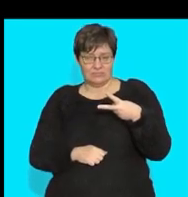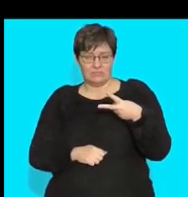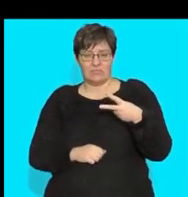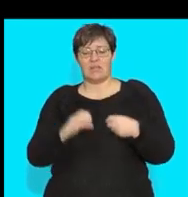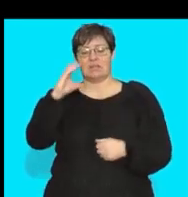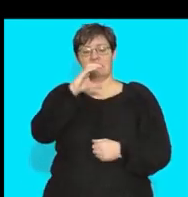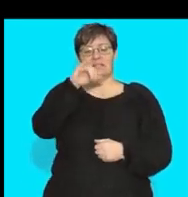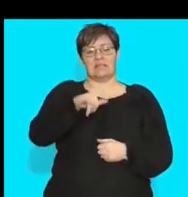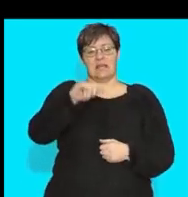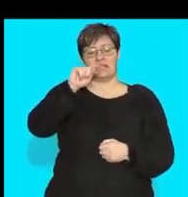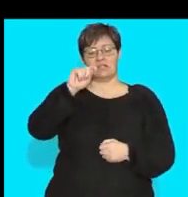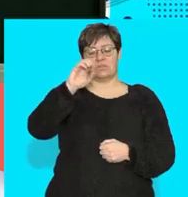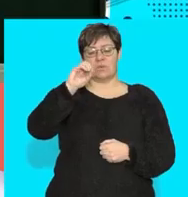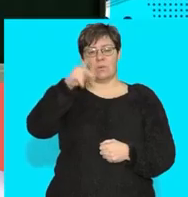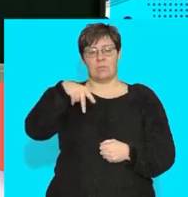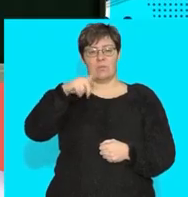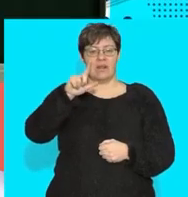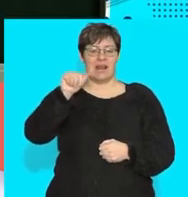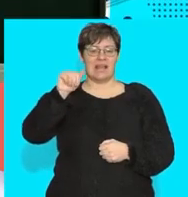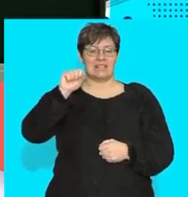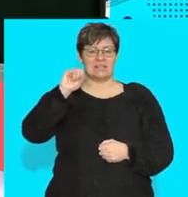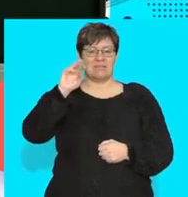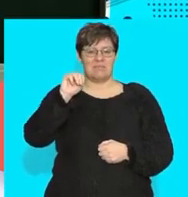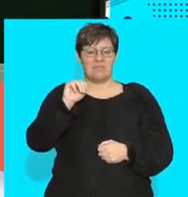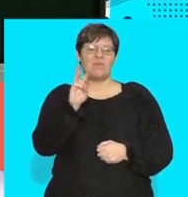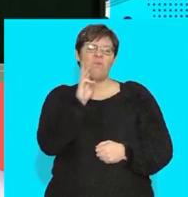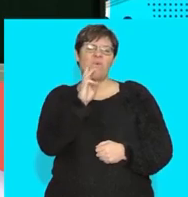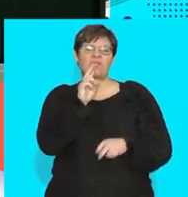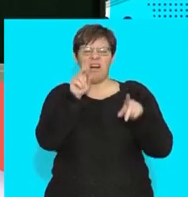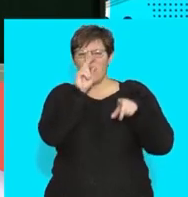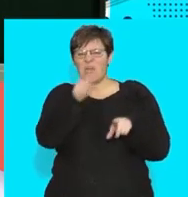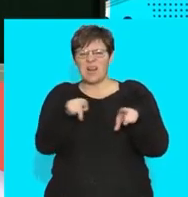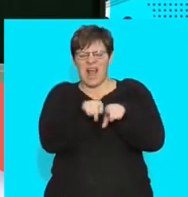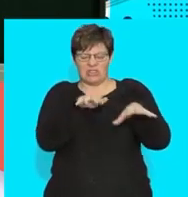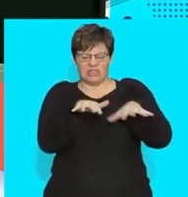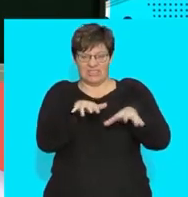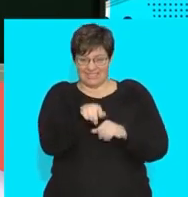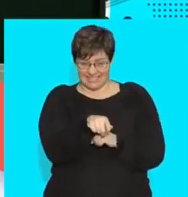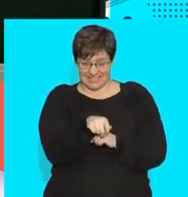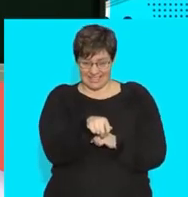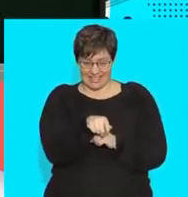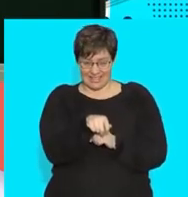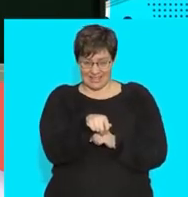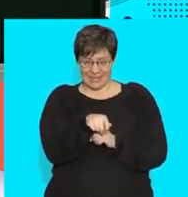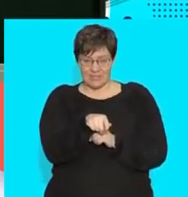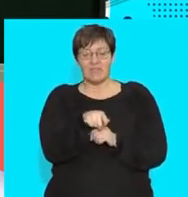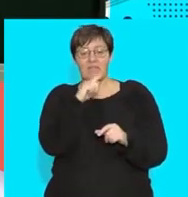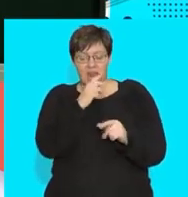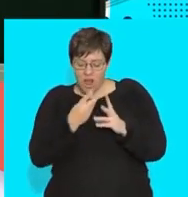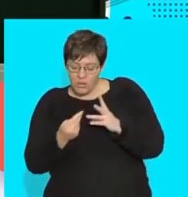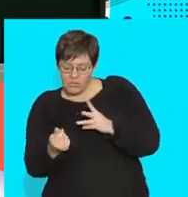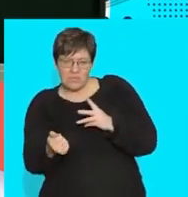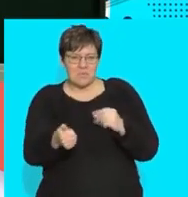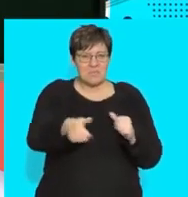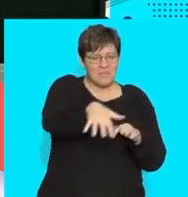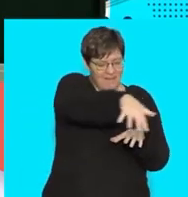of cytoplasm. And cytoplasm is water, and in that water, we've got things